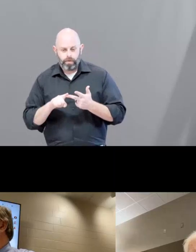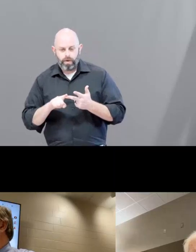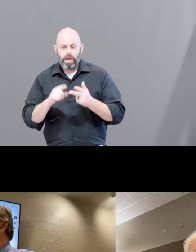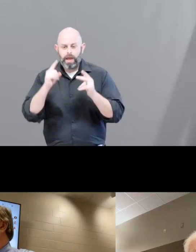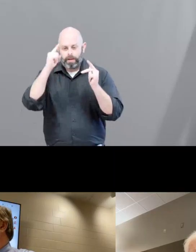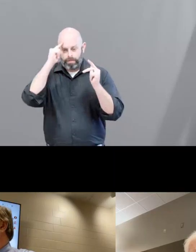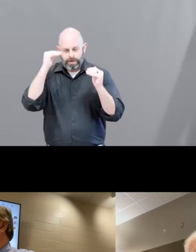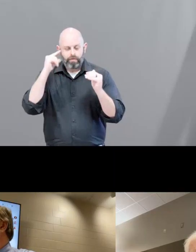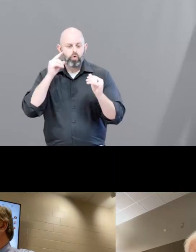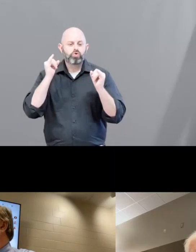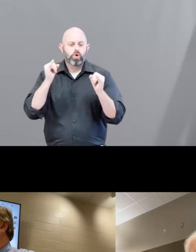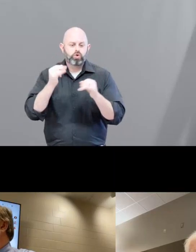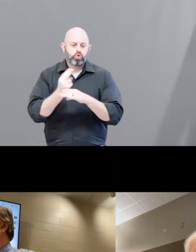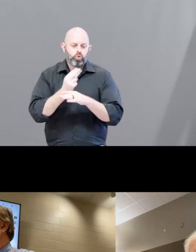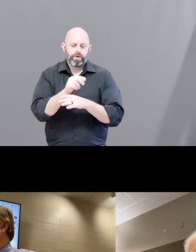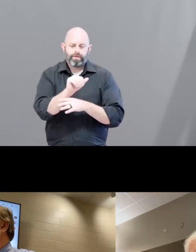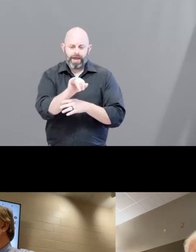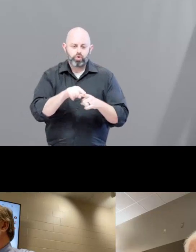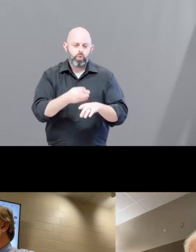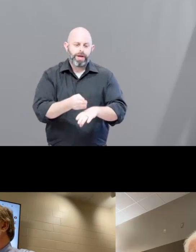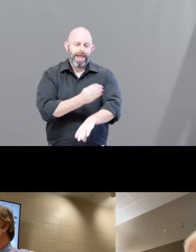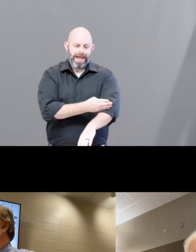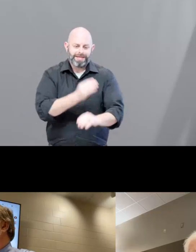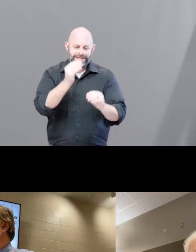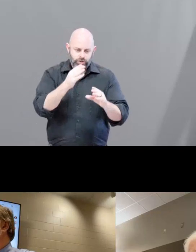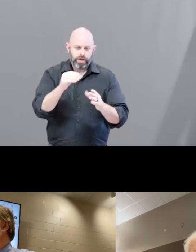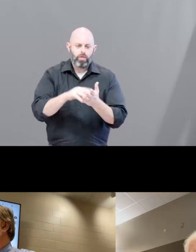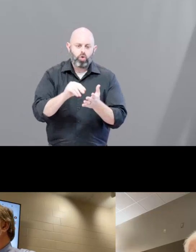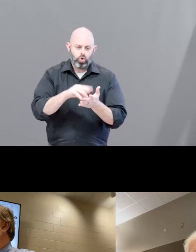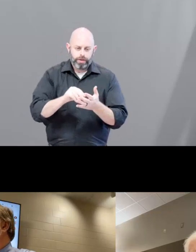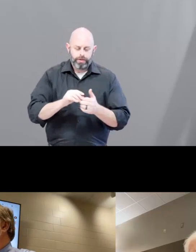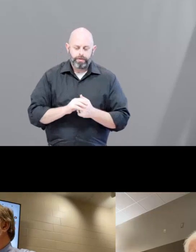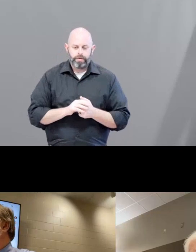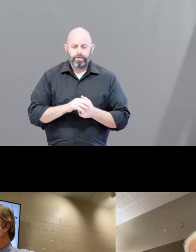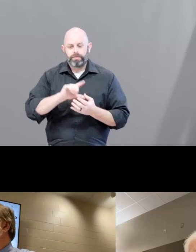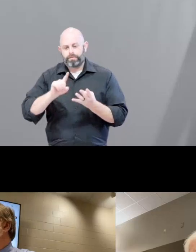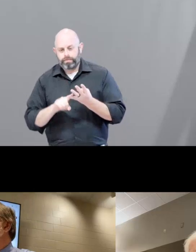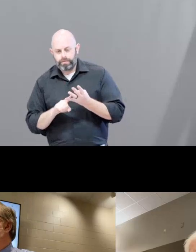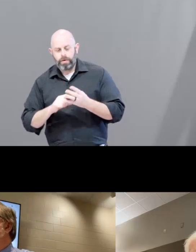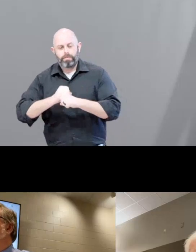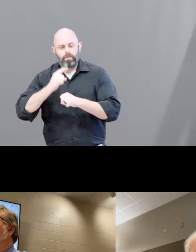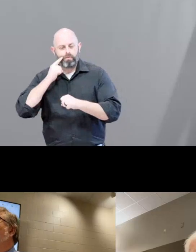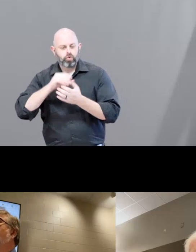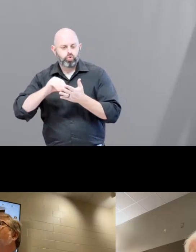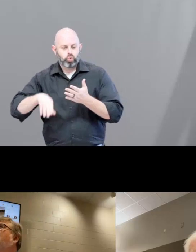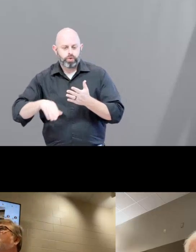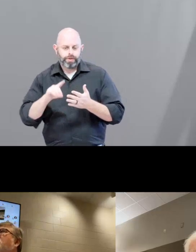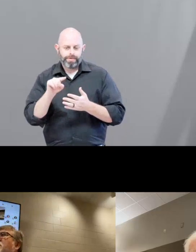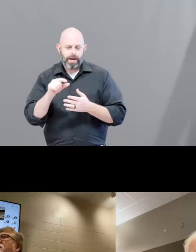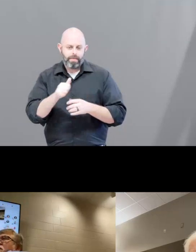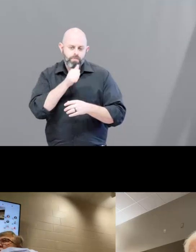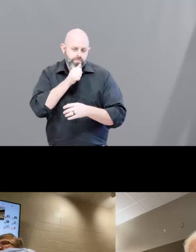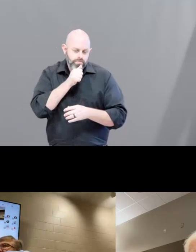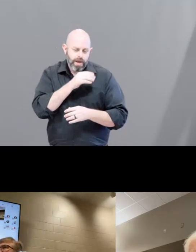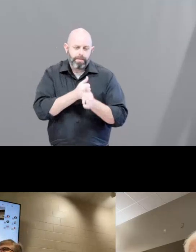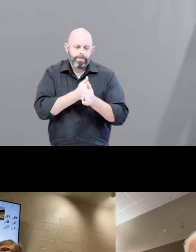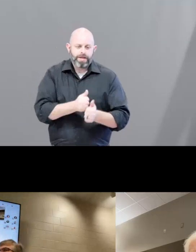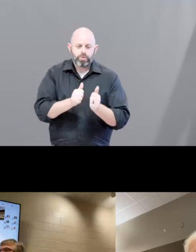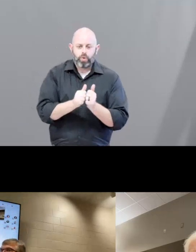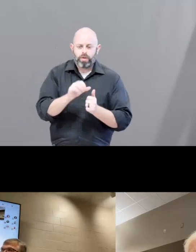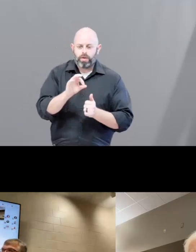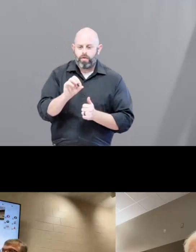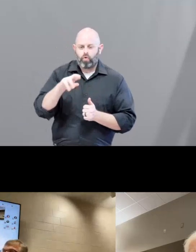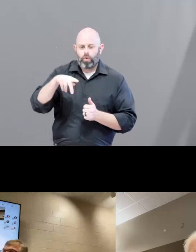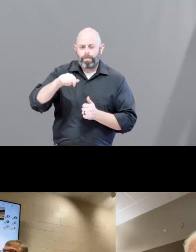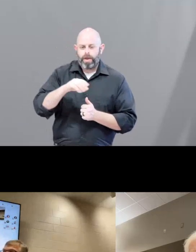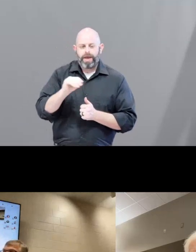instructional use of AI to enhance teaching and learning. It also gives protections for student data privacy and compliance with FERPA and